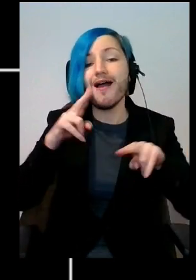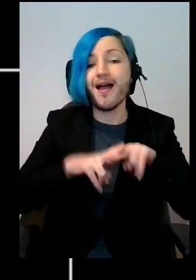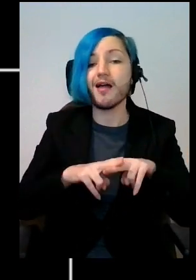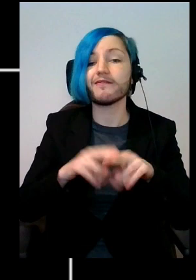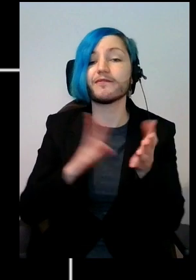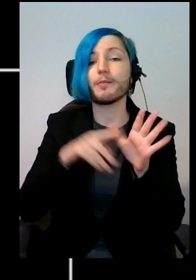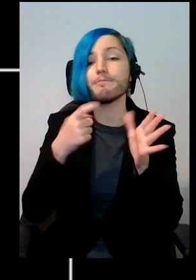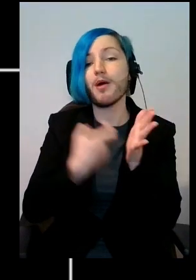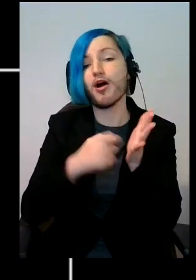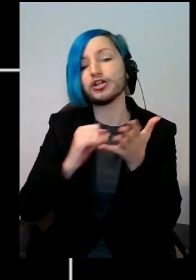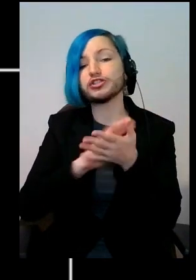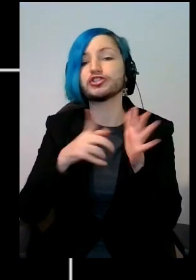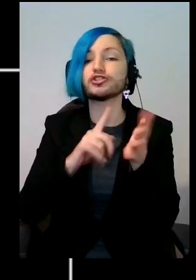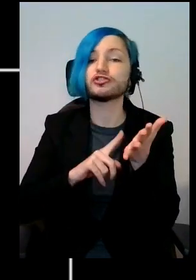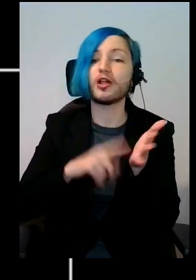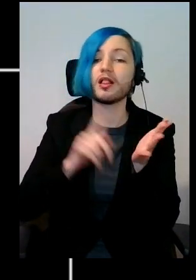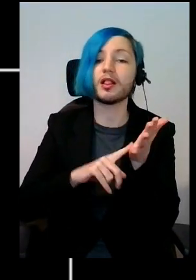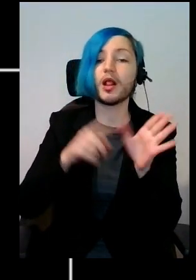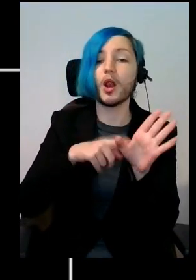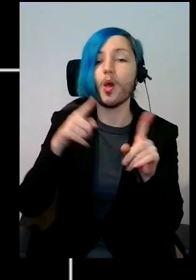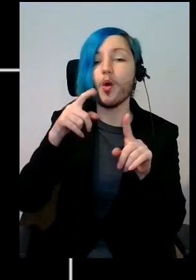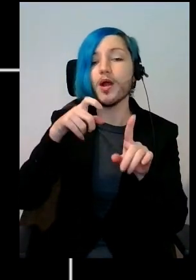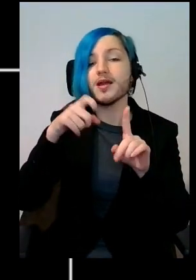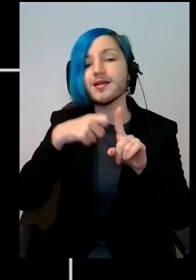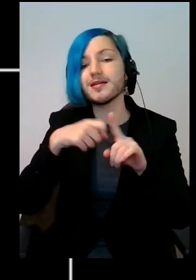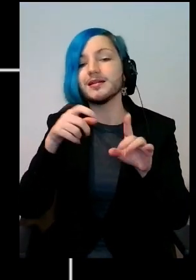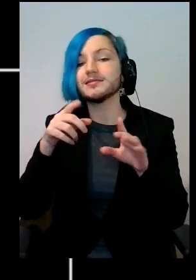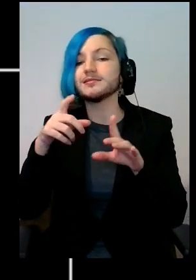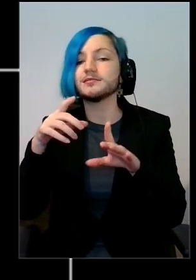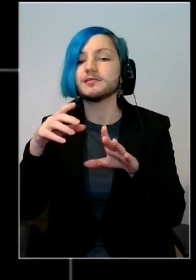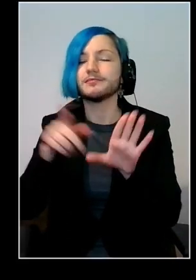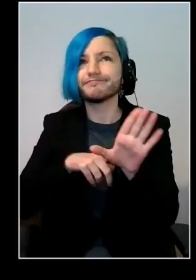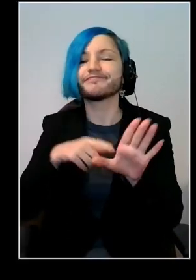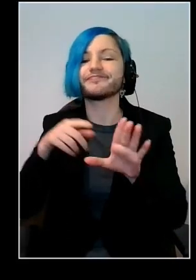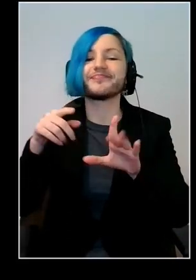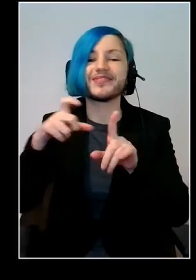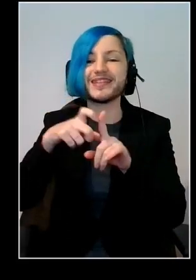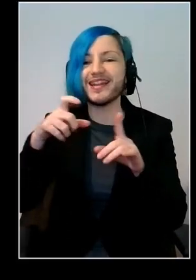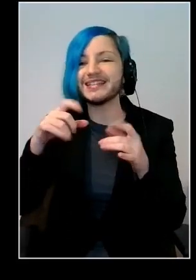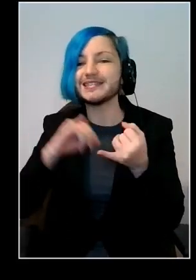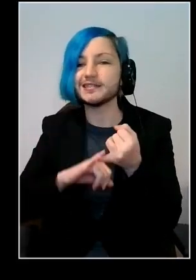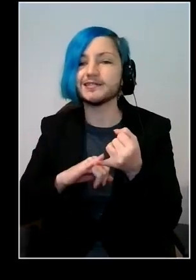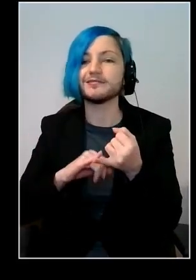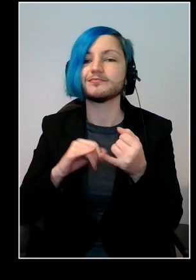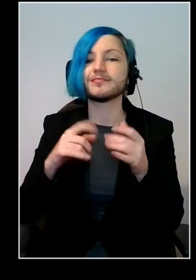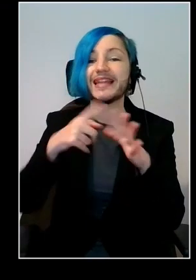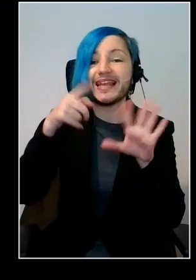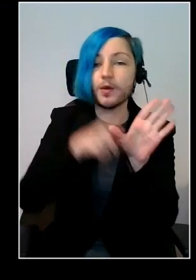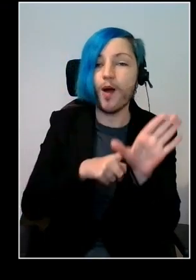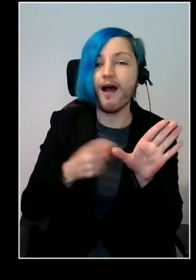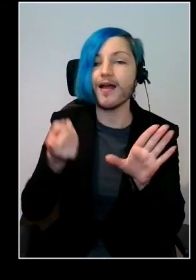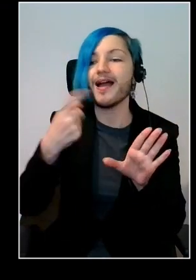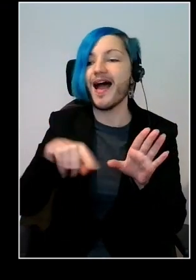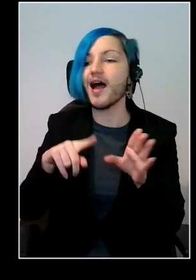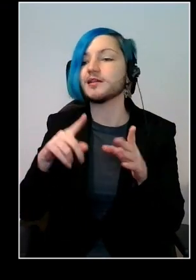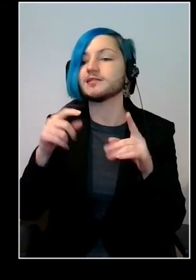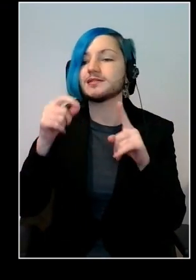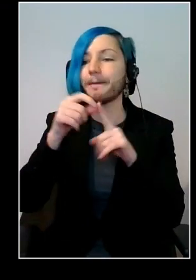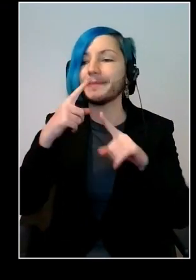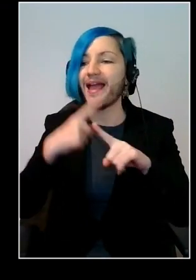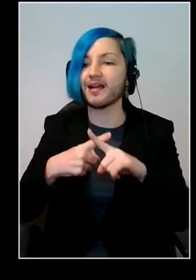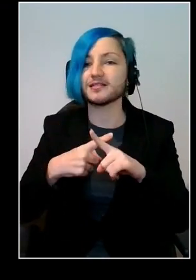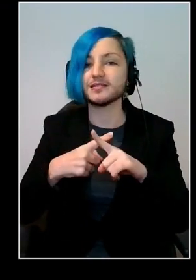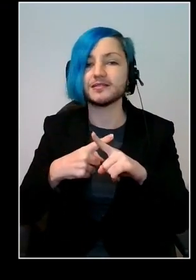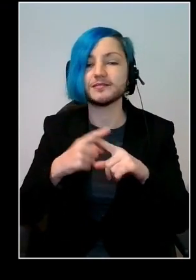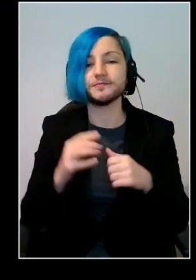our regional sponsor today, PX Group. We honestly couldn't do any of it without you, nor could we do it without our Apprenticeship Ambassador Network